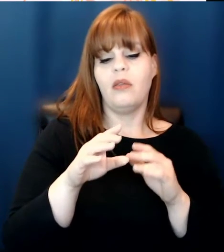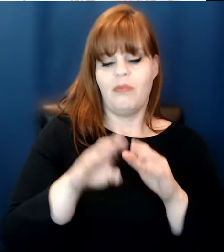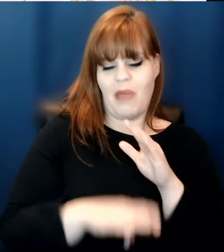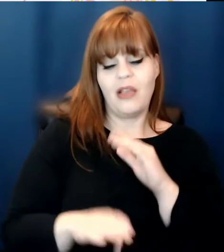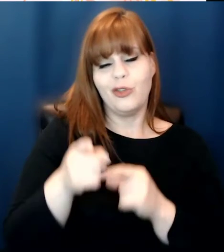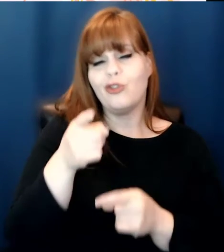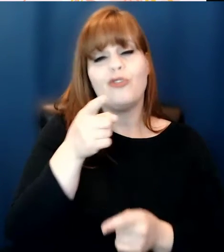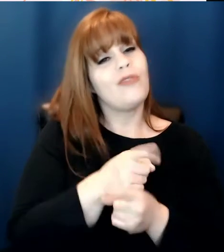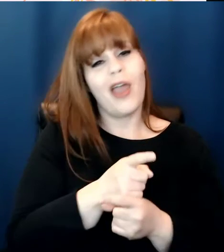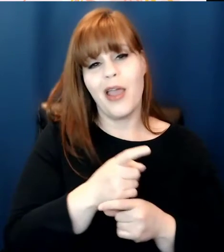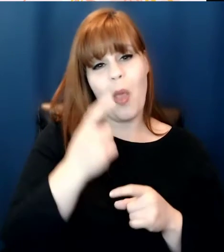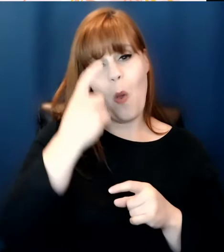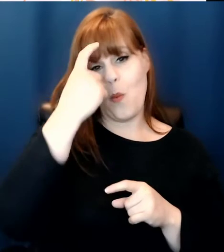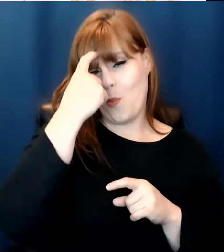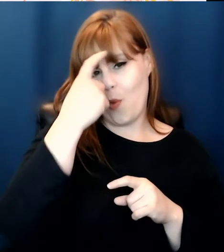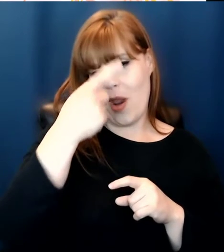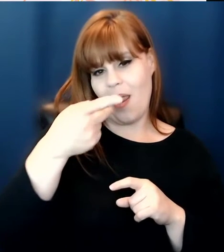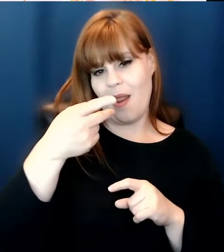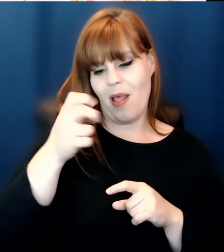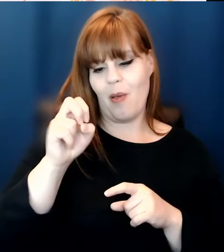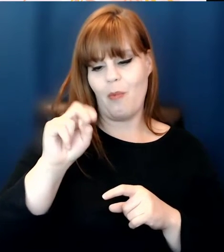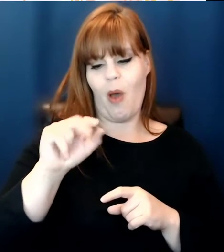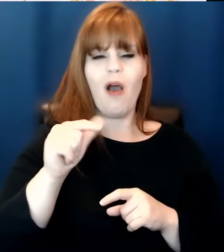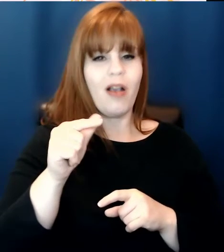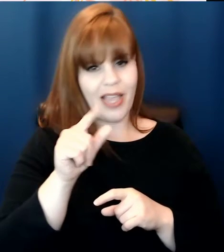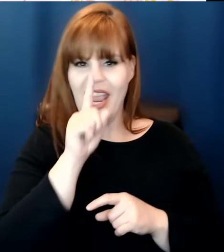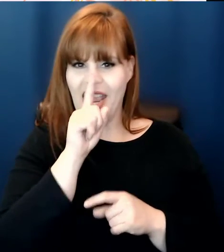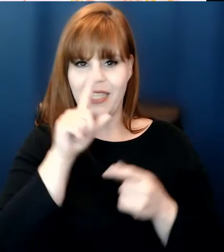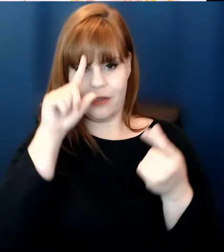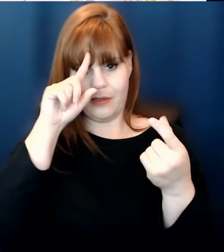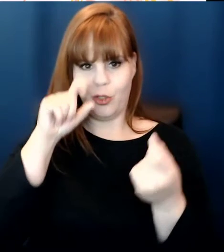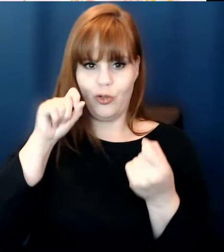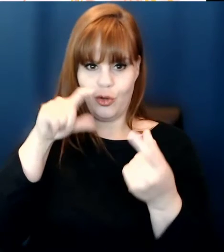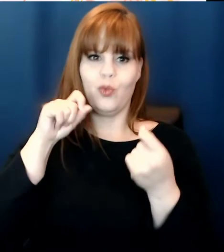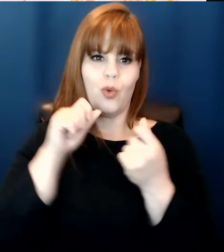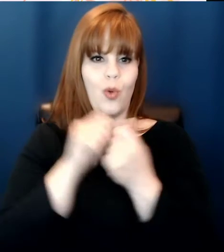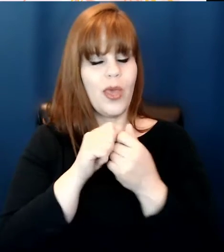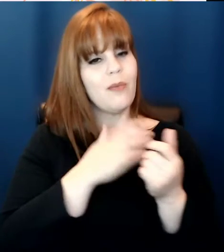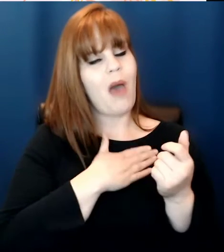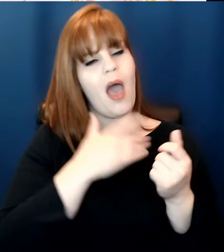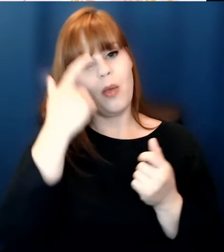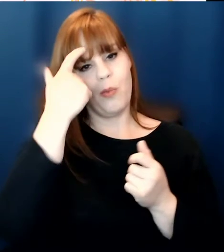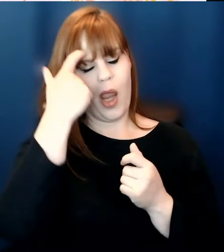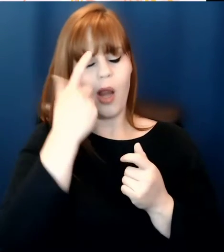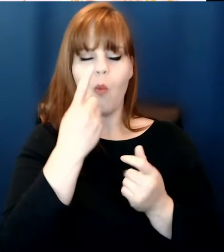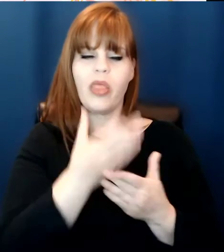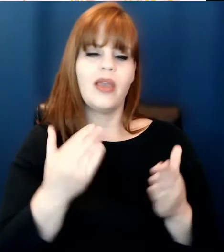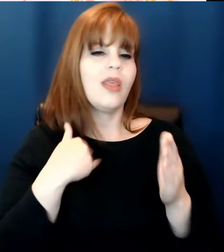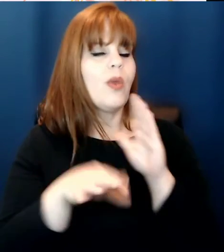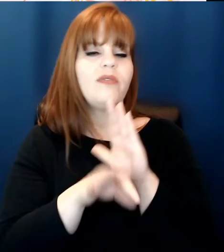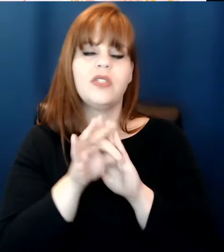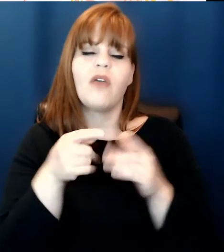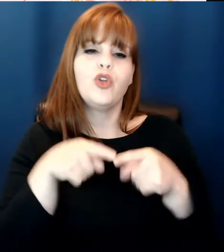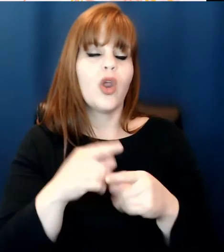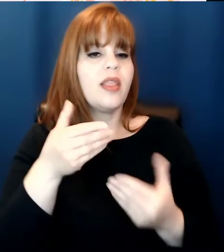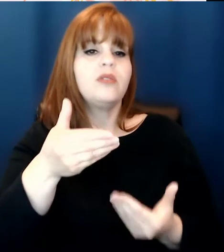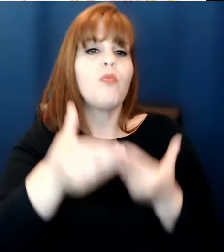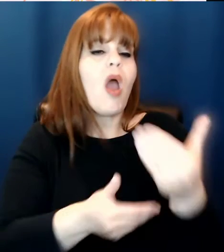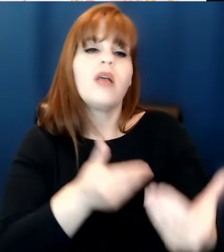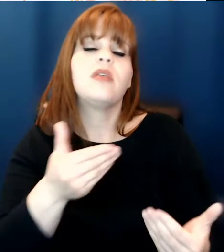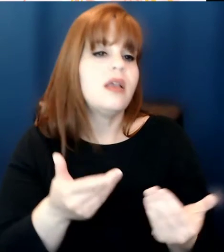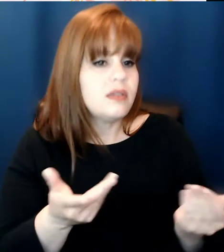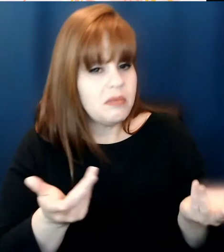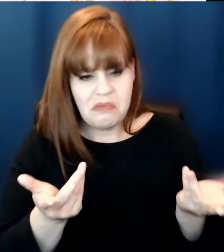Pong, you're right. It's right now it's tuned to my brain, and one thing that we've discovered throughout this whole process is that it